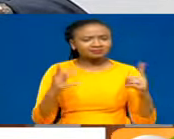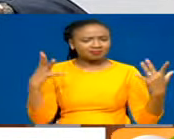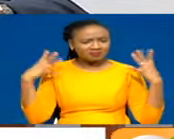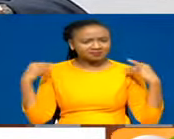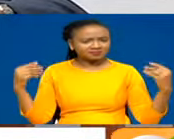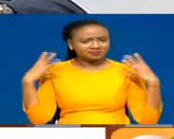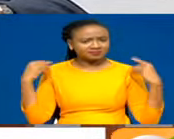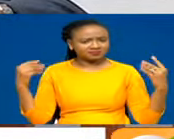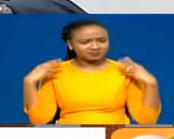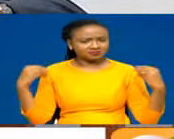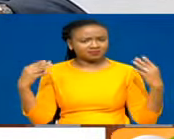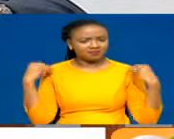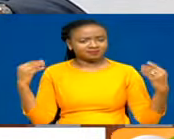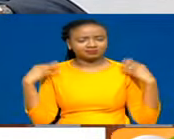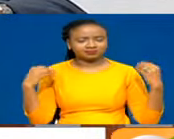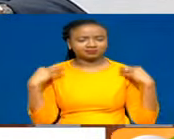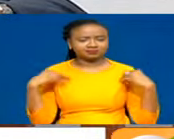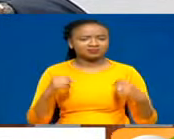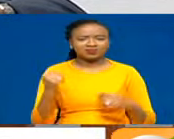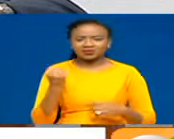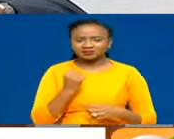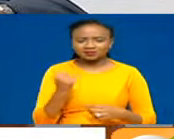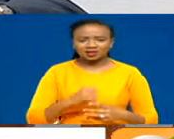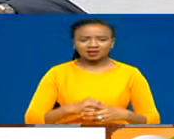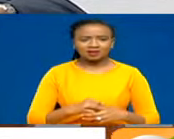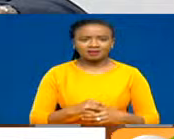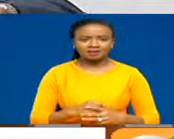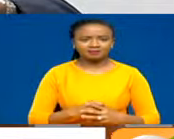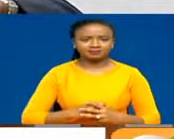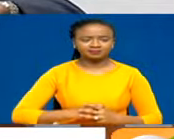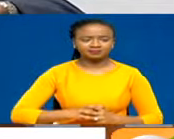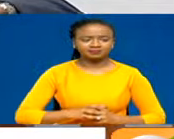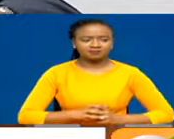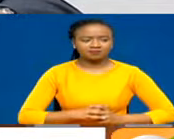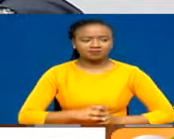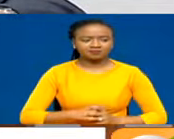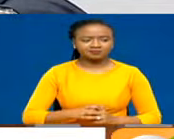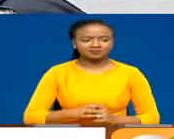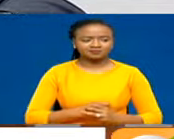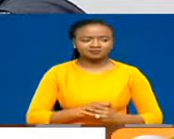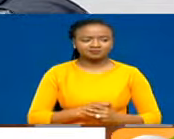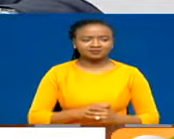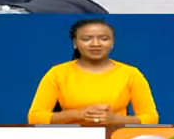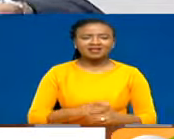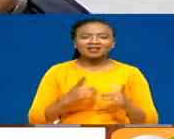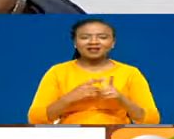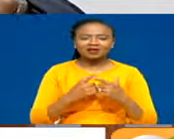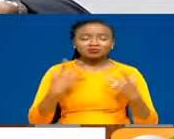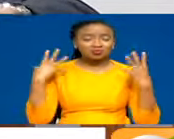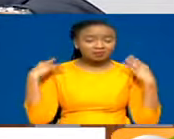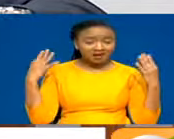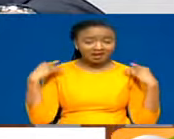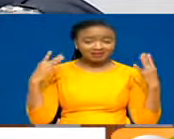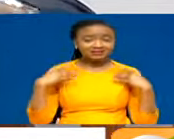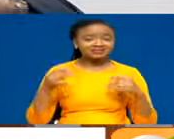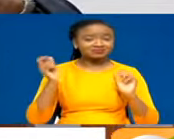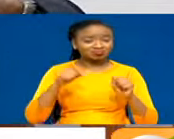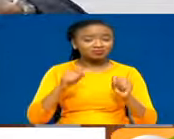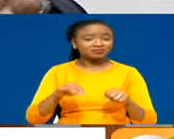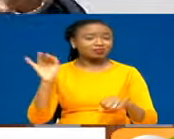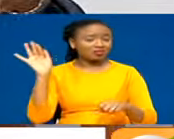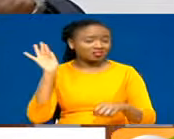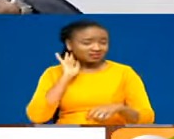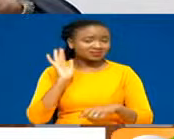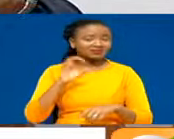was on the, in the room below me, and I'd be stomping on the room. But